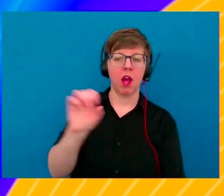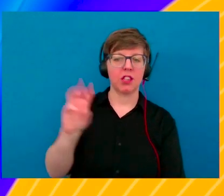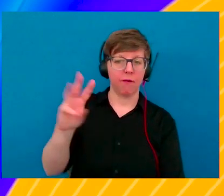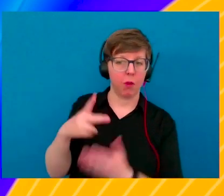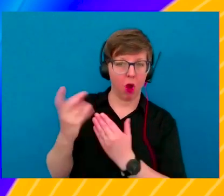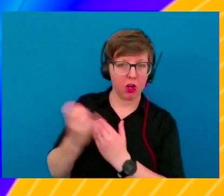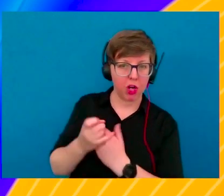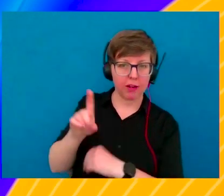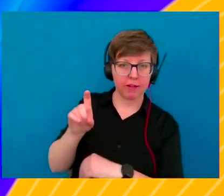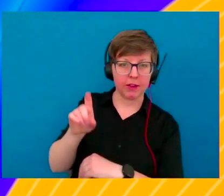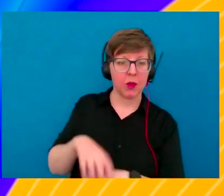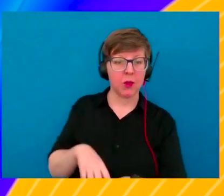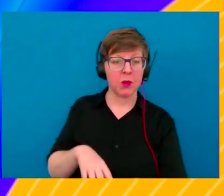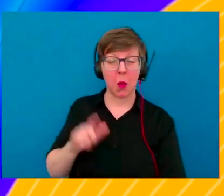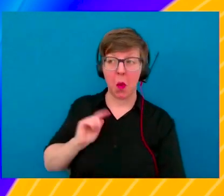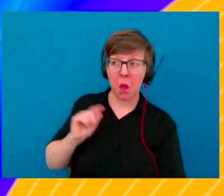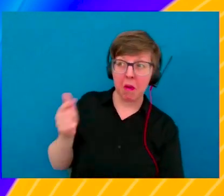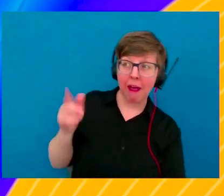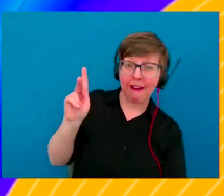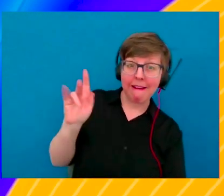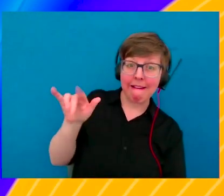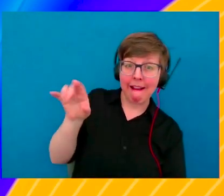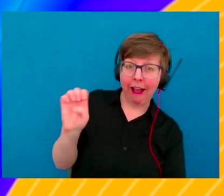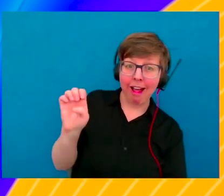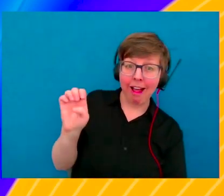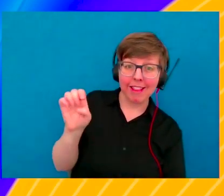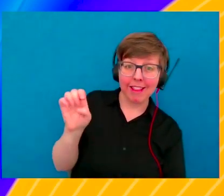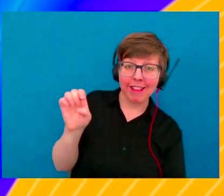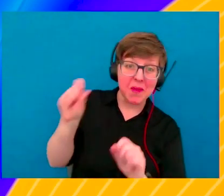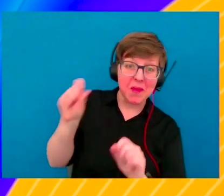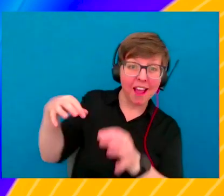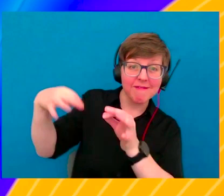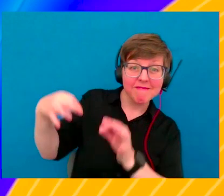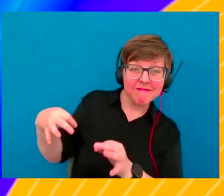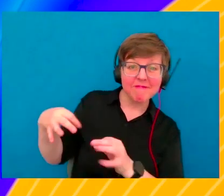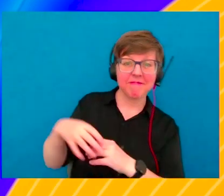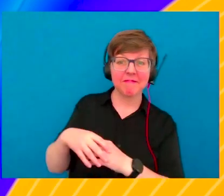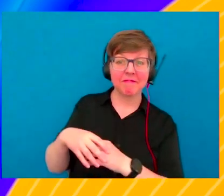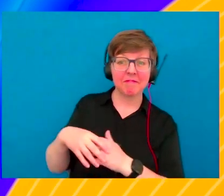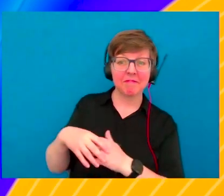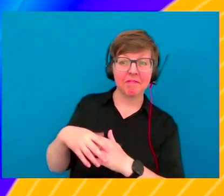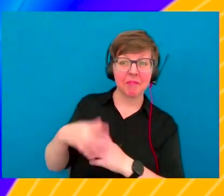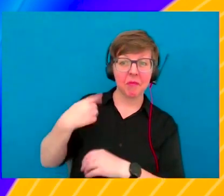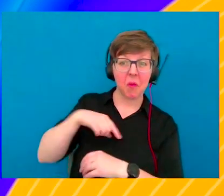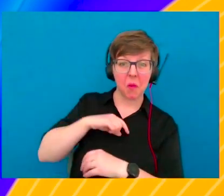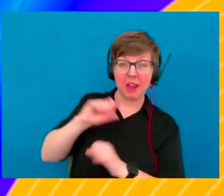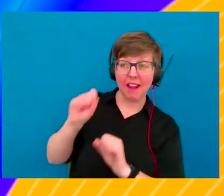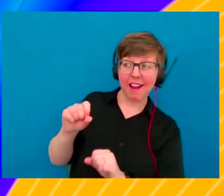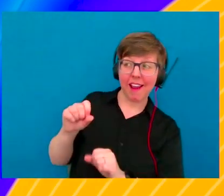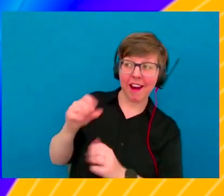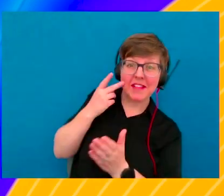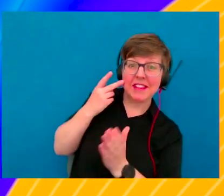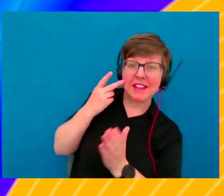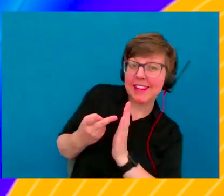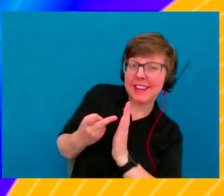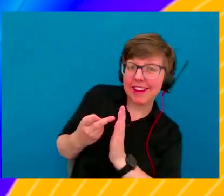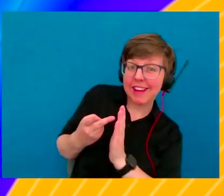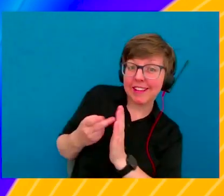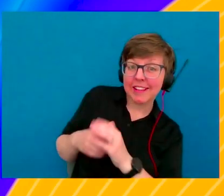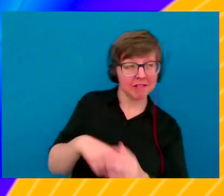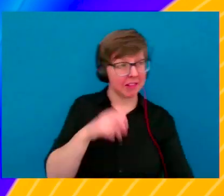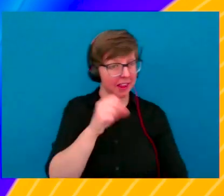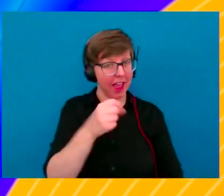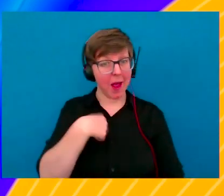time to shine. Maybe we can actually see some of this actually working. We could do that, yeah, exactly. Because, I mean, that's actually the point